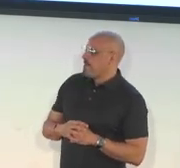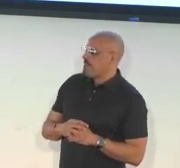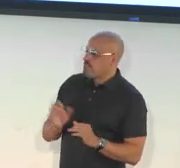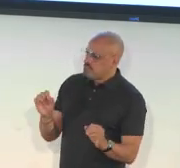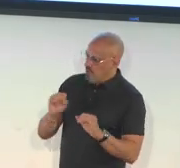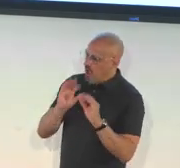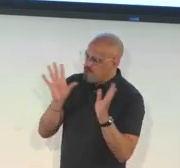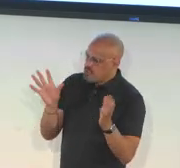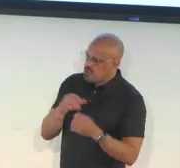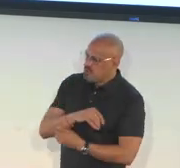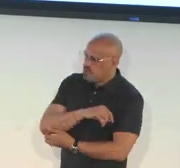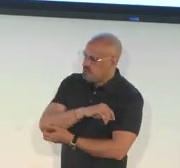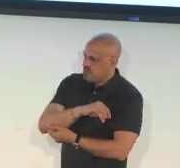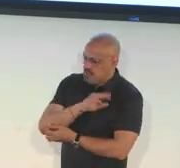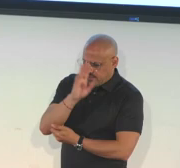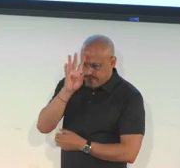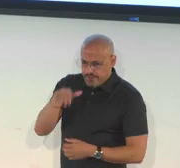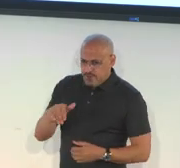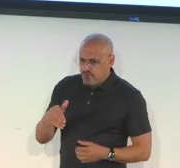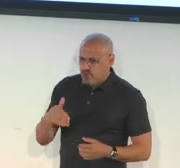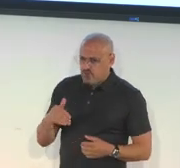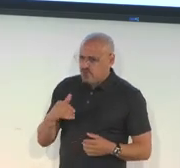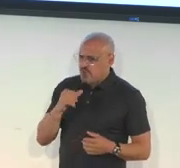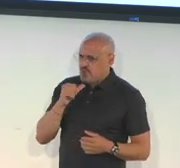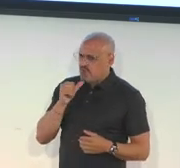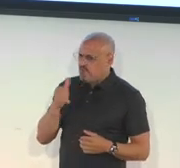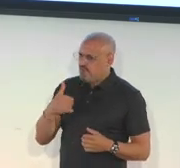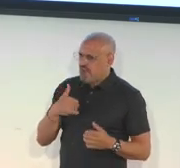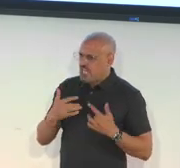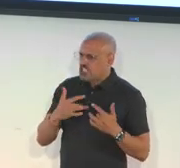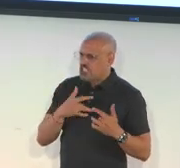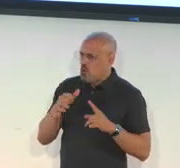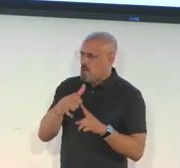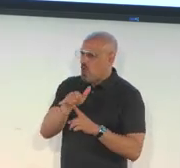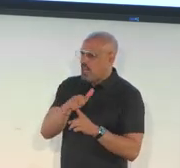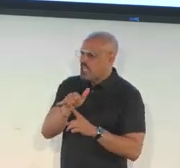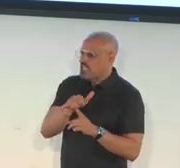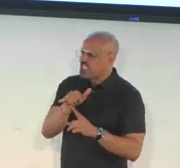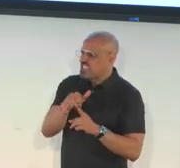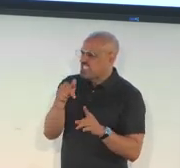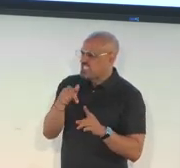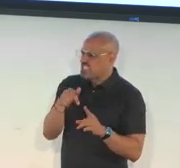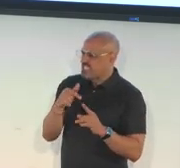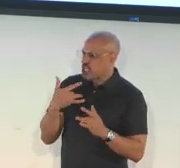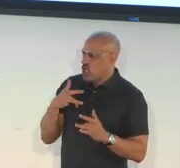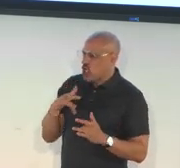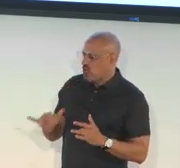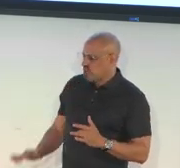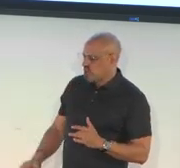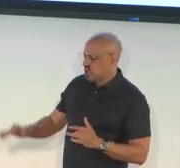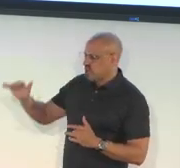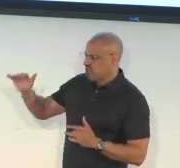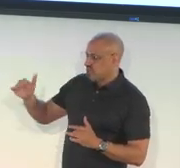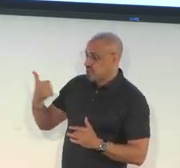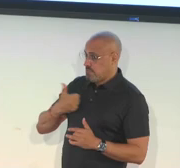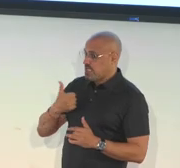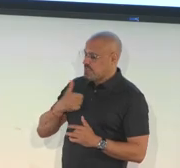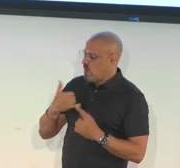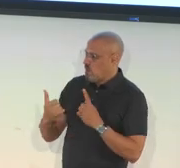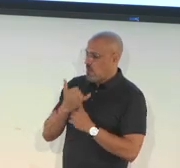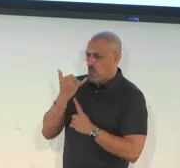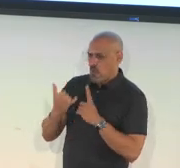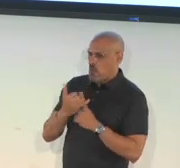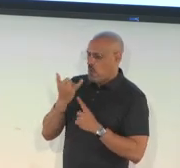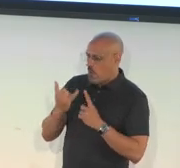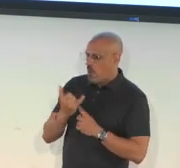obviously, you know, you haven't considered bullying mm-hmm. in earlier ages, because I myself got bullied